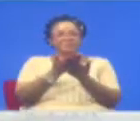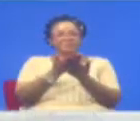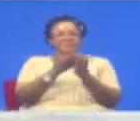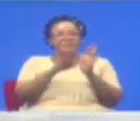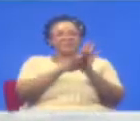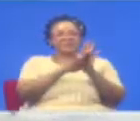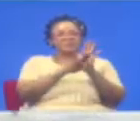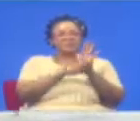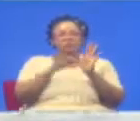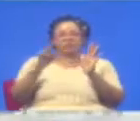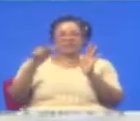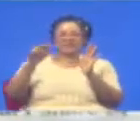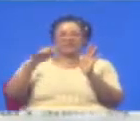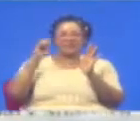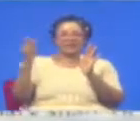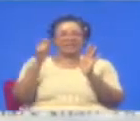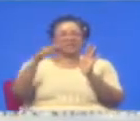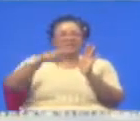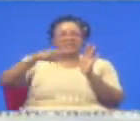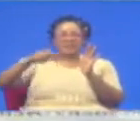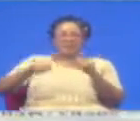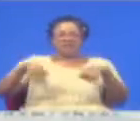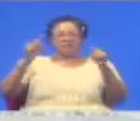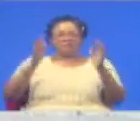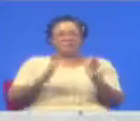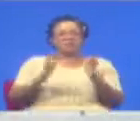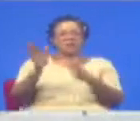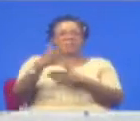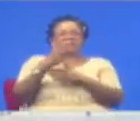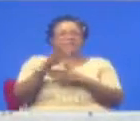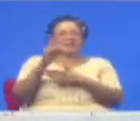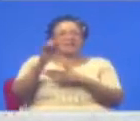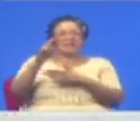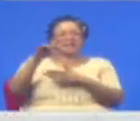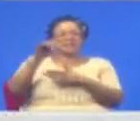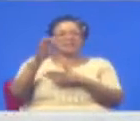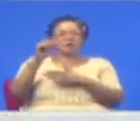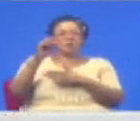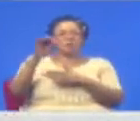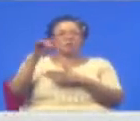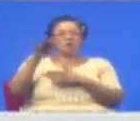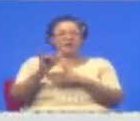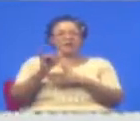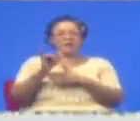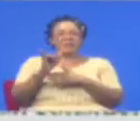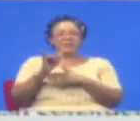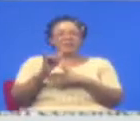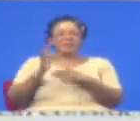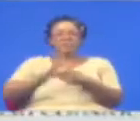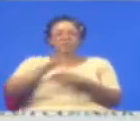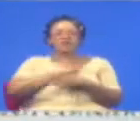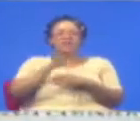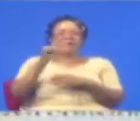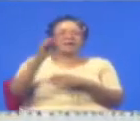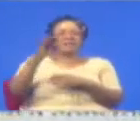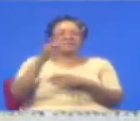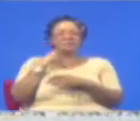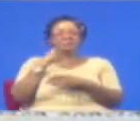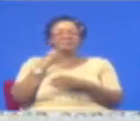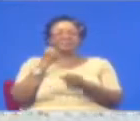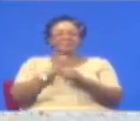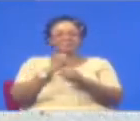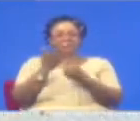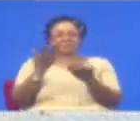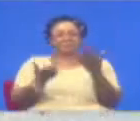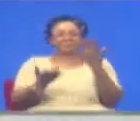to NTV Kenya, signed by Chairperson Ambassador Dennis Awori. The board of Carbacid says it stands by the valuation of 63